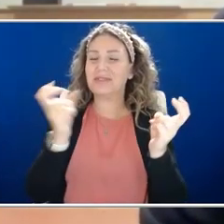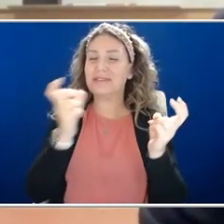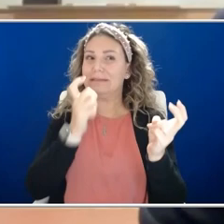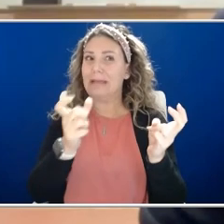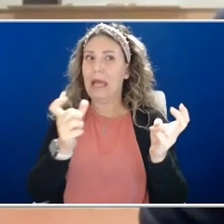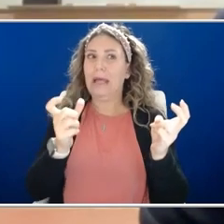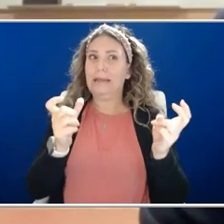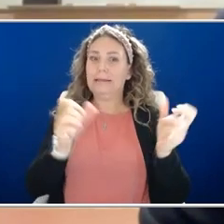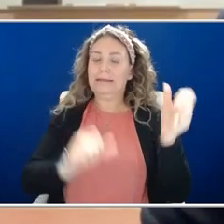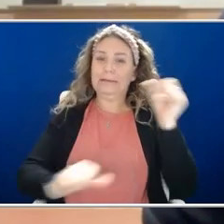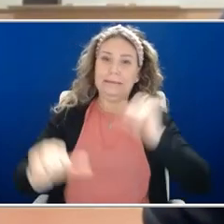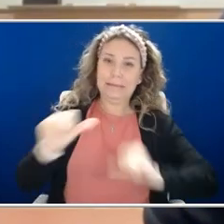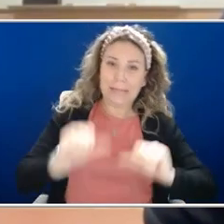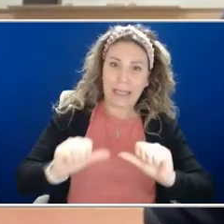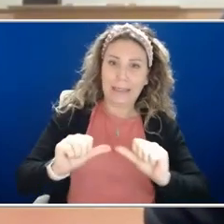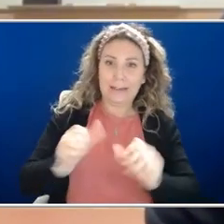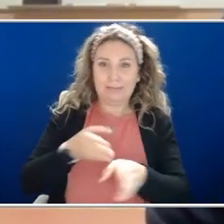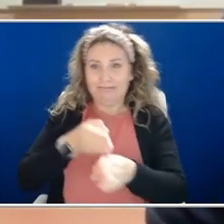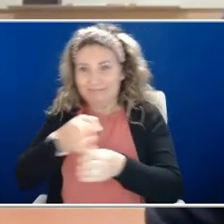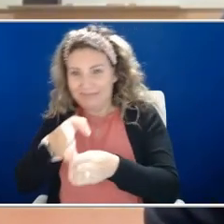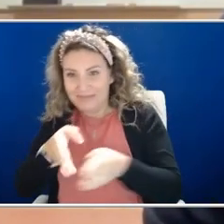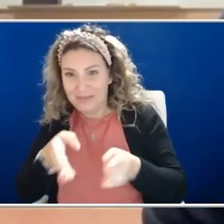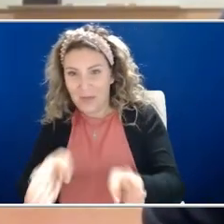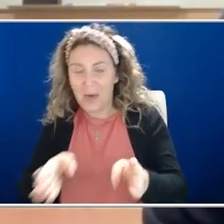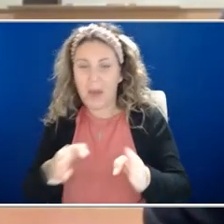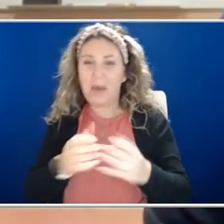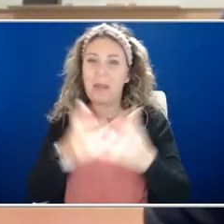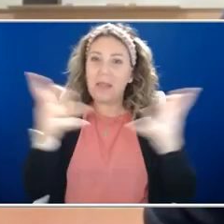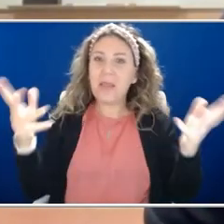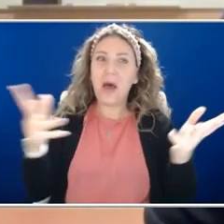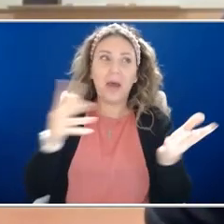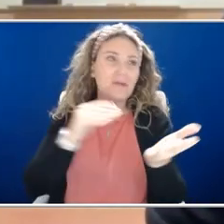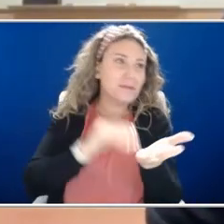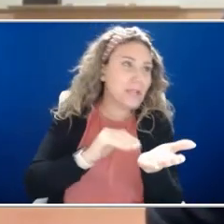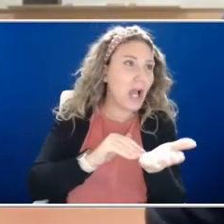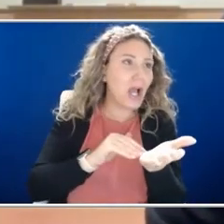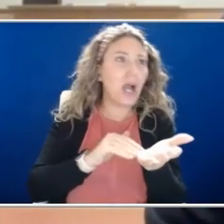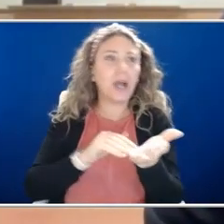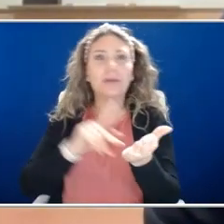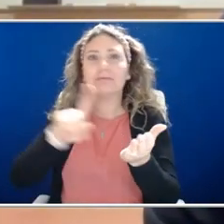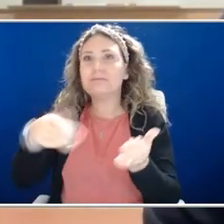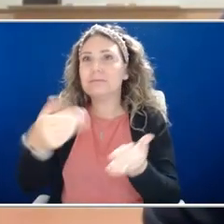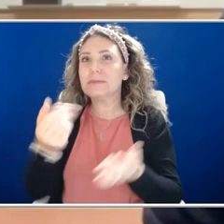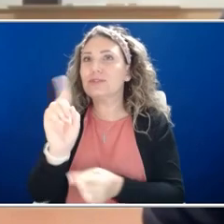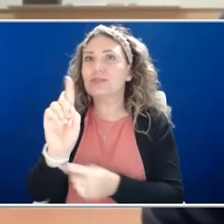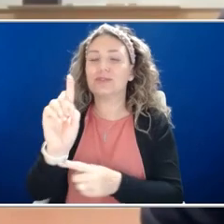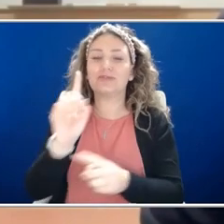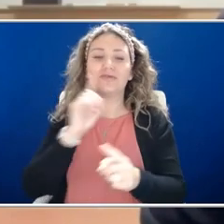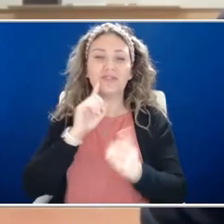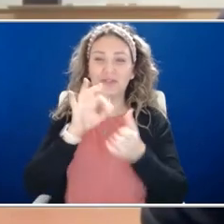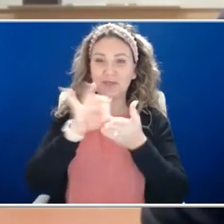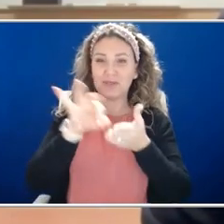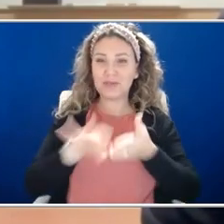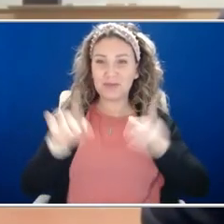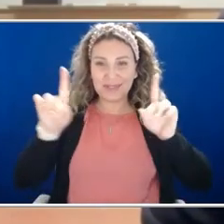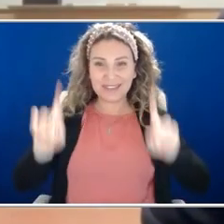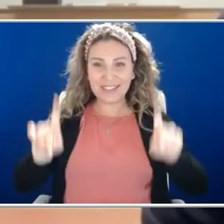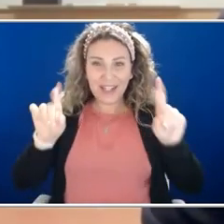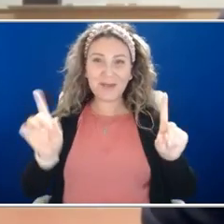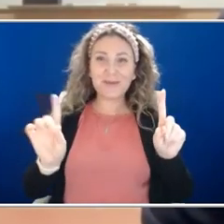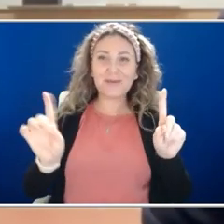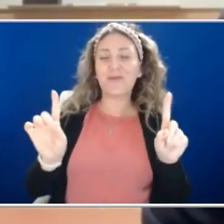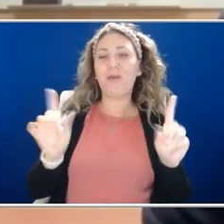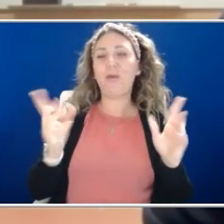do look at, you know, a bunch of nerds look at every year on what's called a Turing testing, where, you know, you know, does